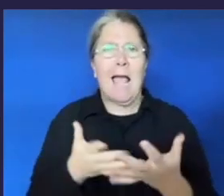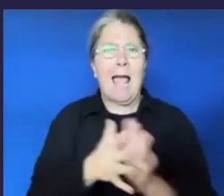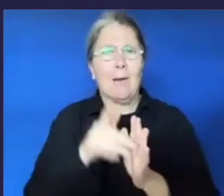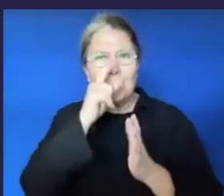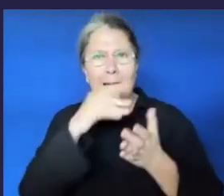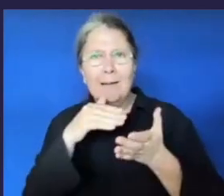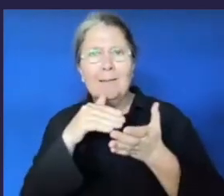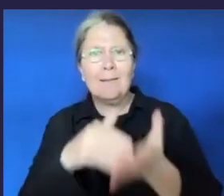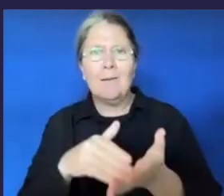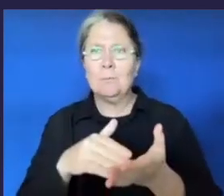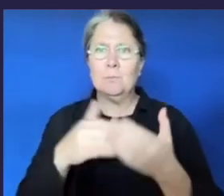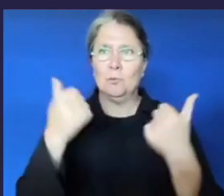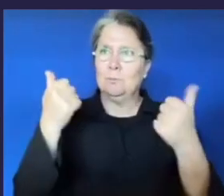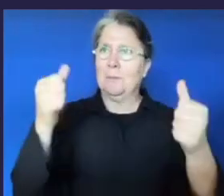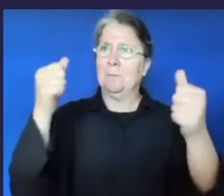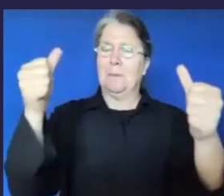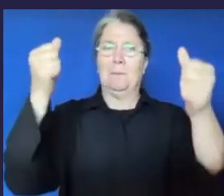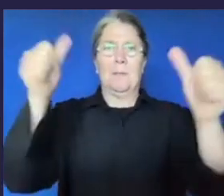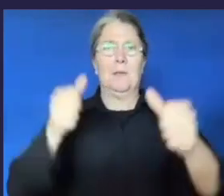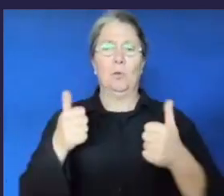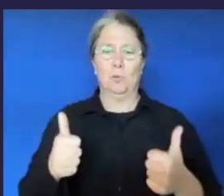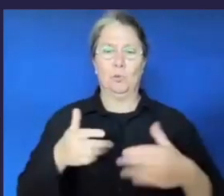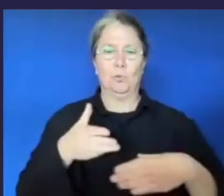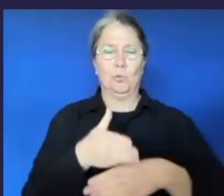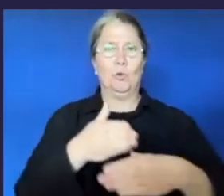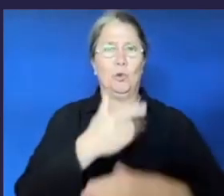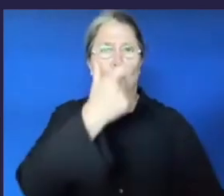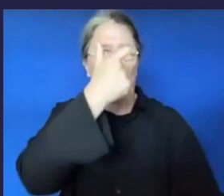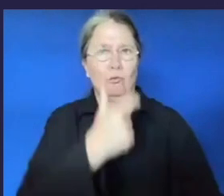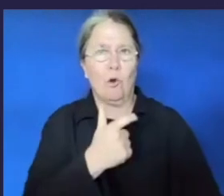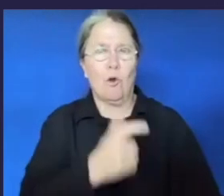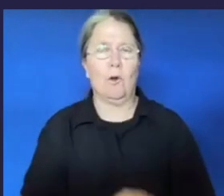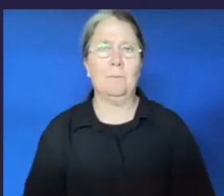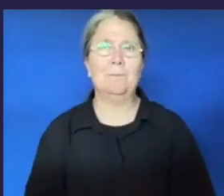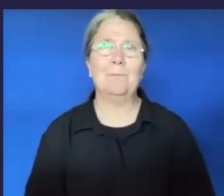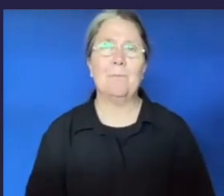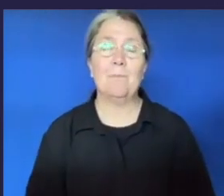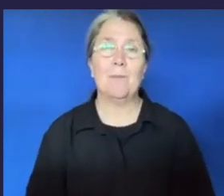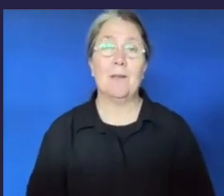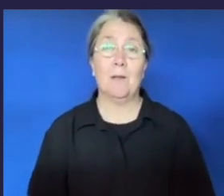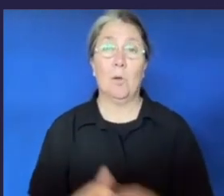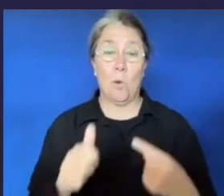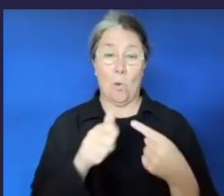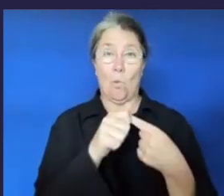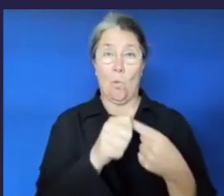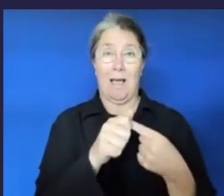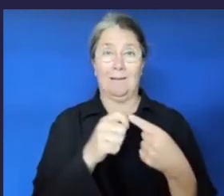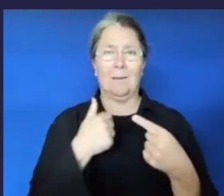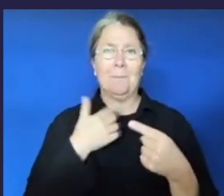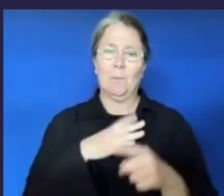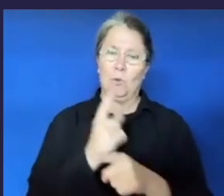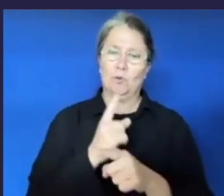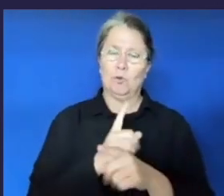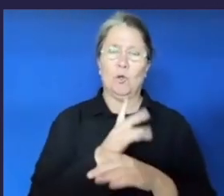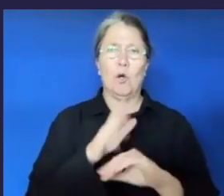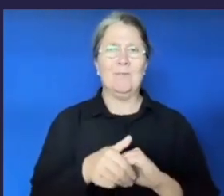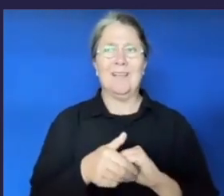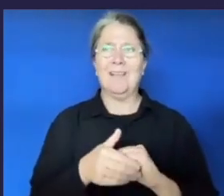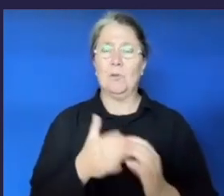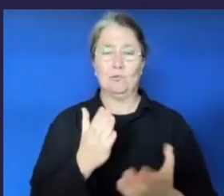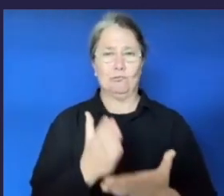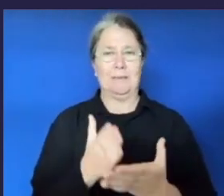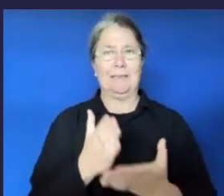these beautiful work roles. So one of the first things that I'd like to talk about is the importance